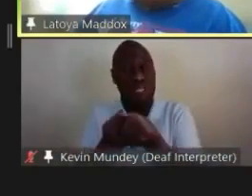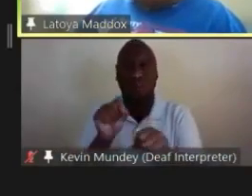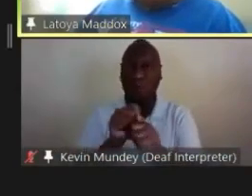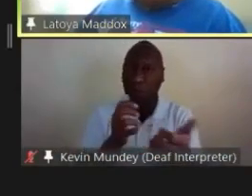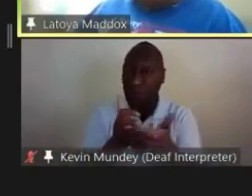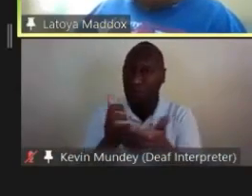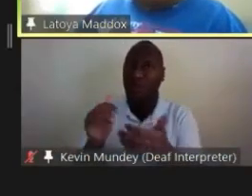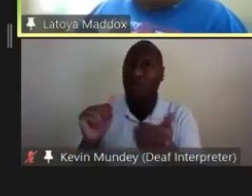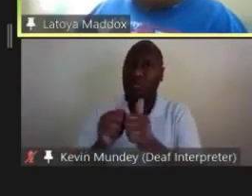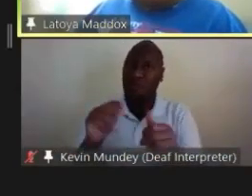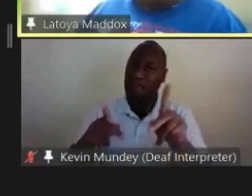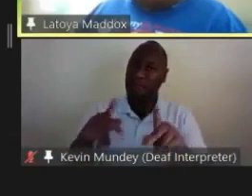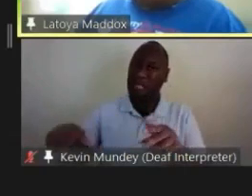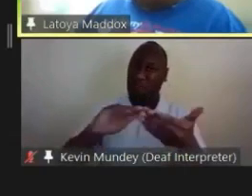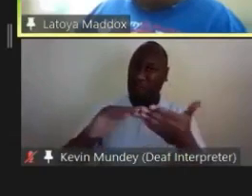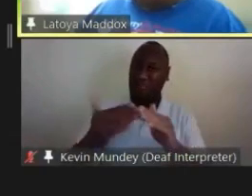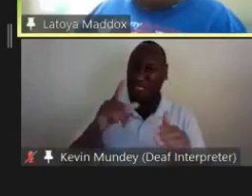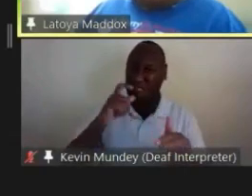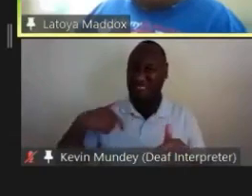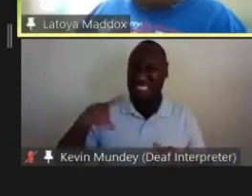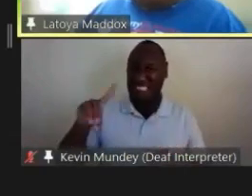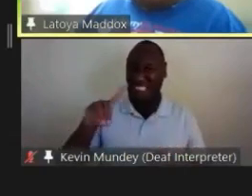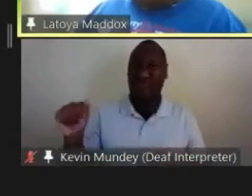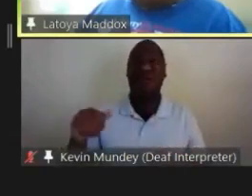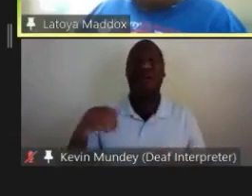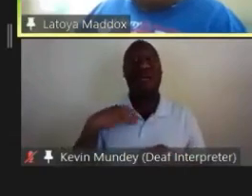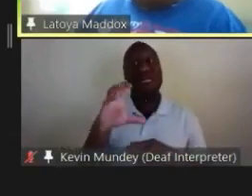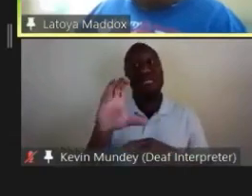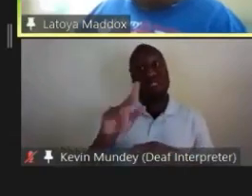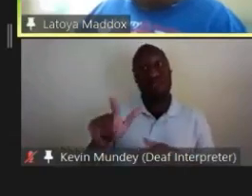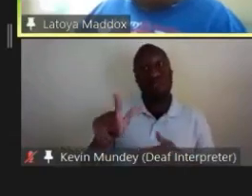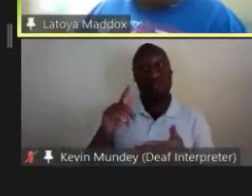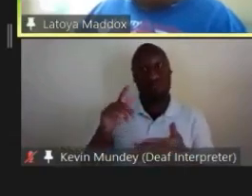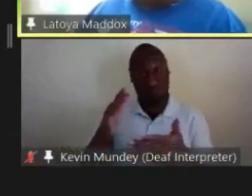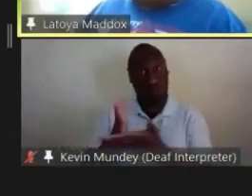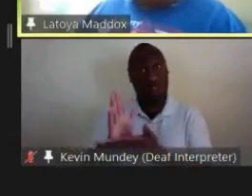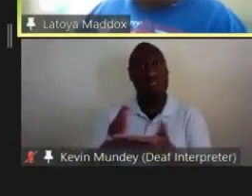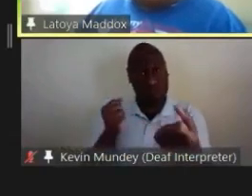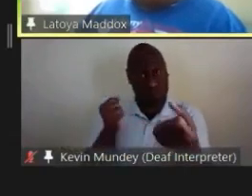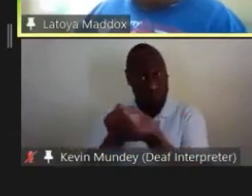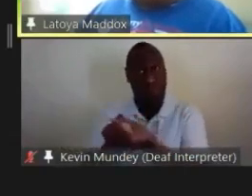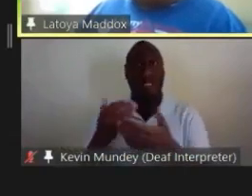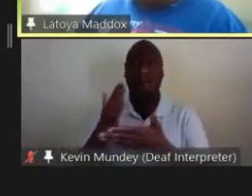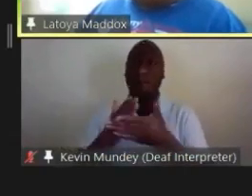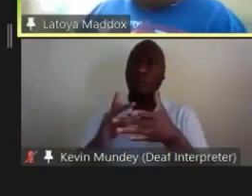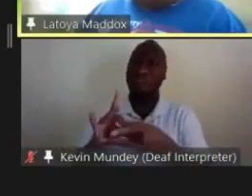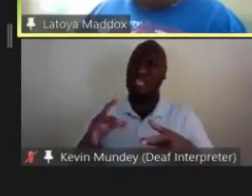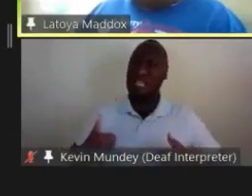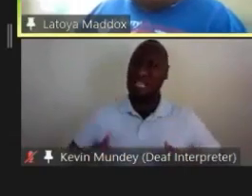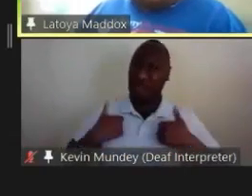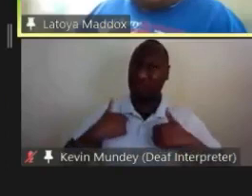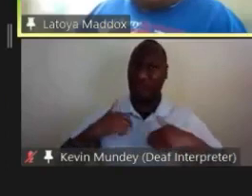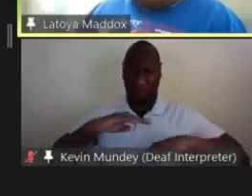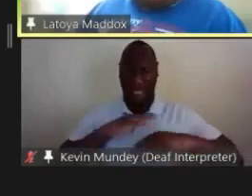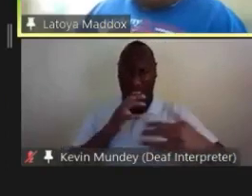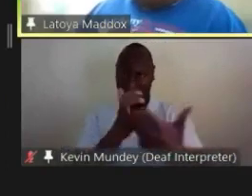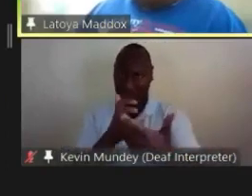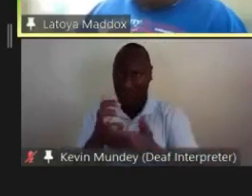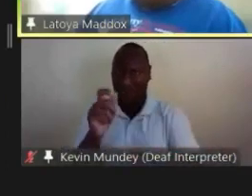ensure their civil rights and equal access to all aspects of life are being met while living in the